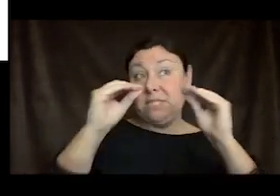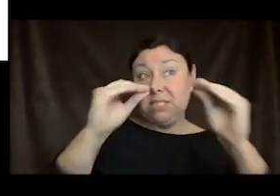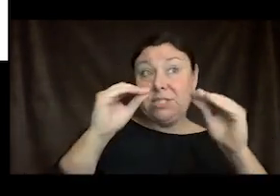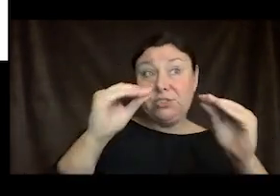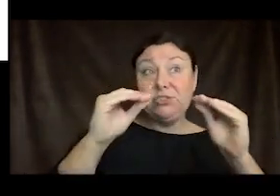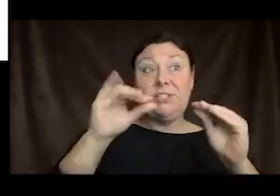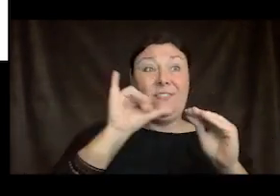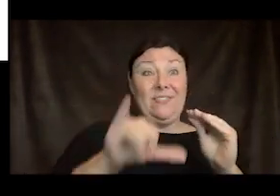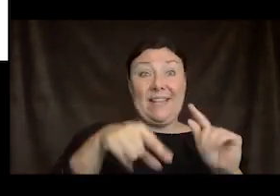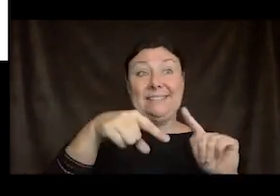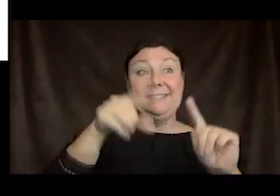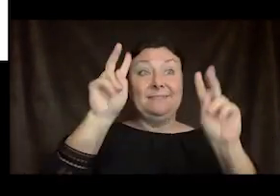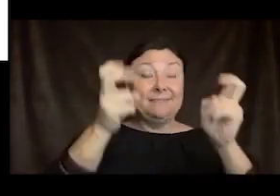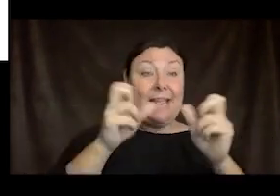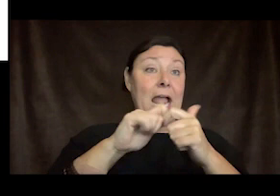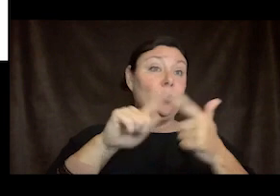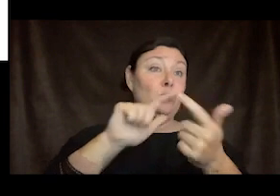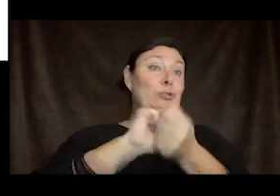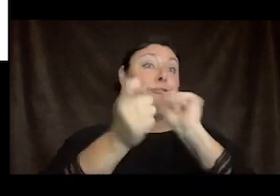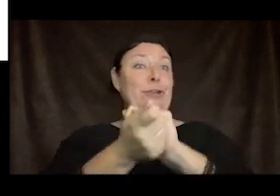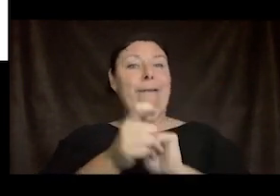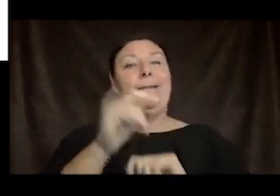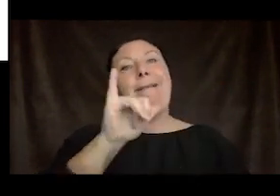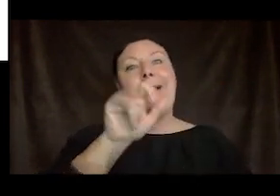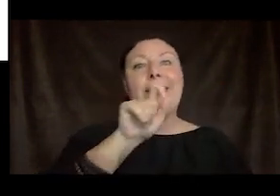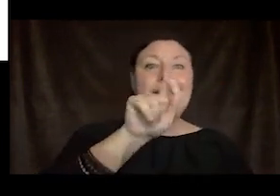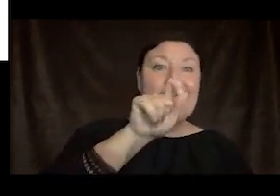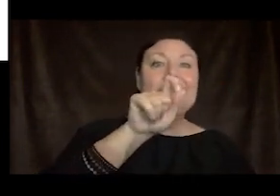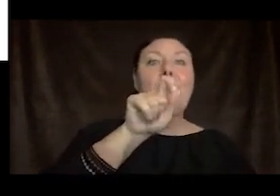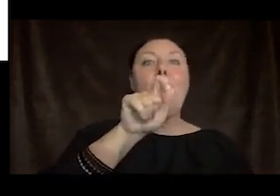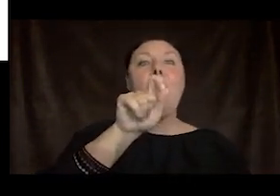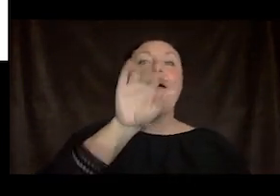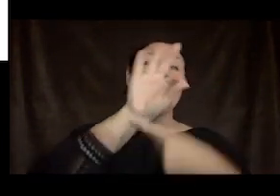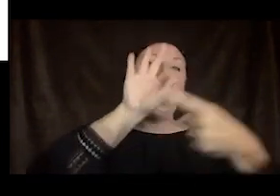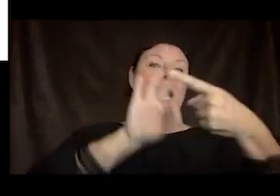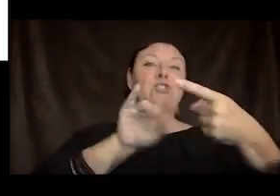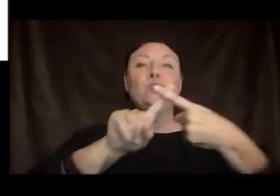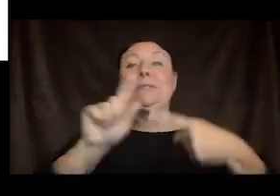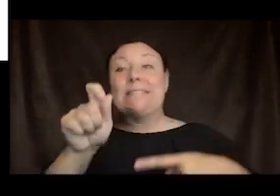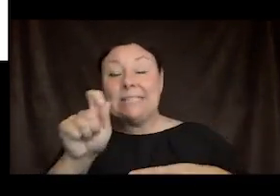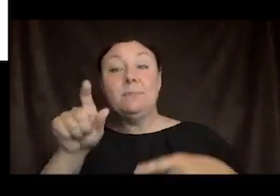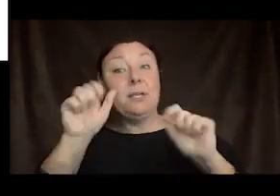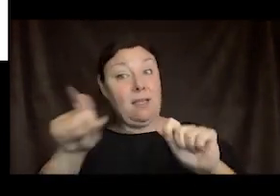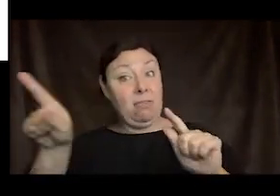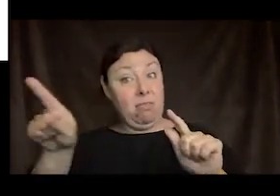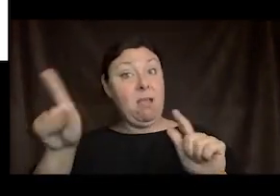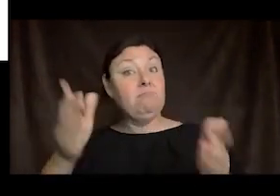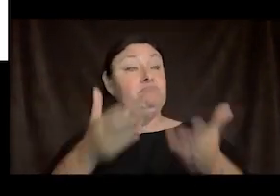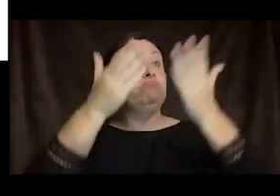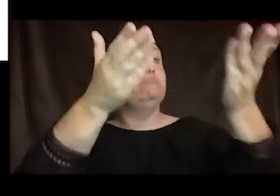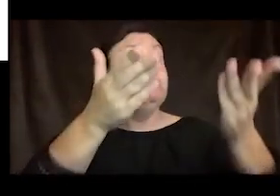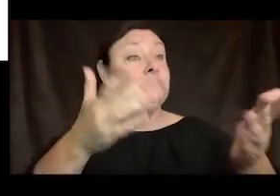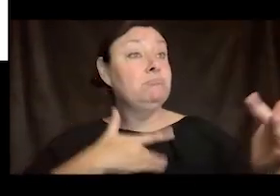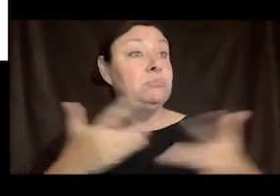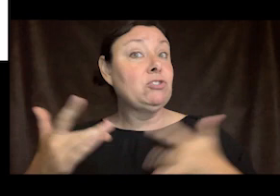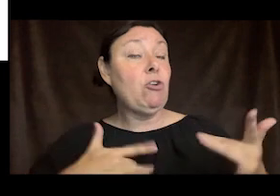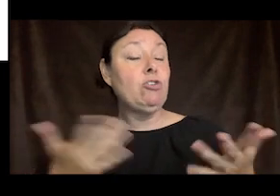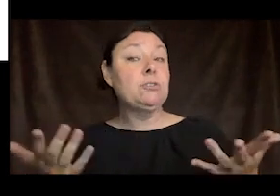for teaching how to change a decimal, a fraction into a decimal, are they allowed to raise concerns about